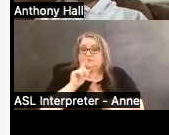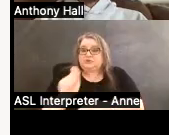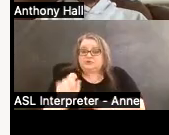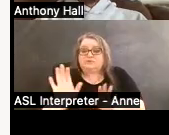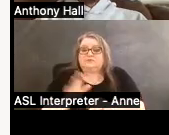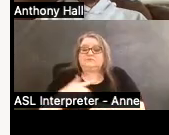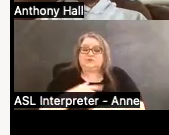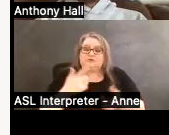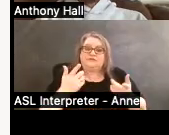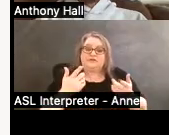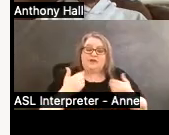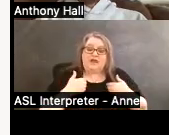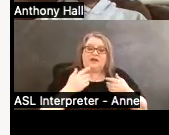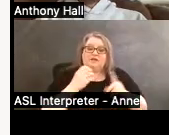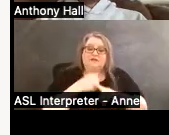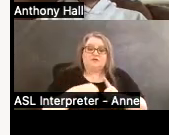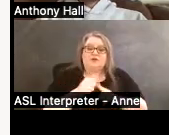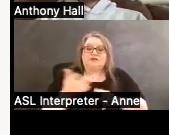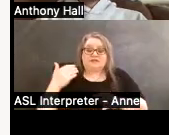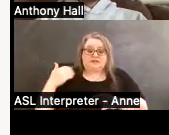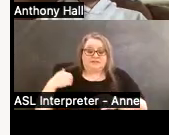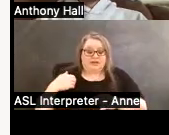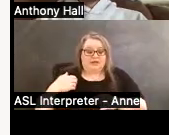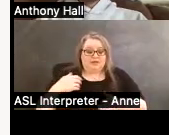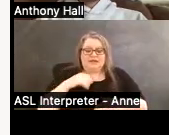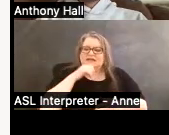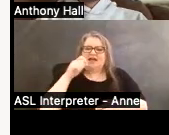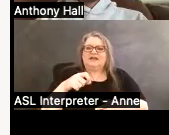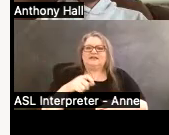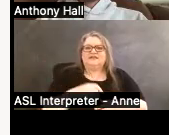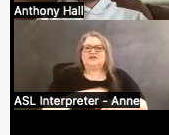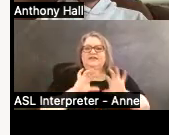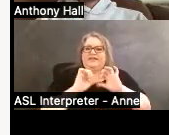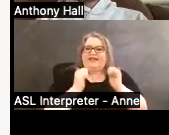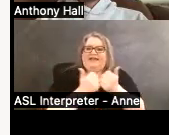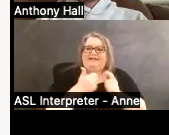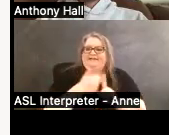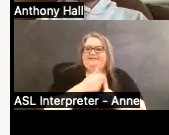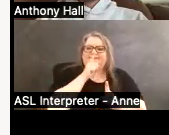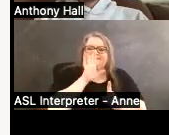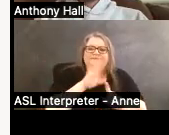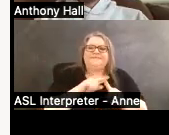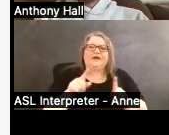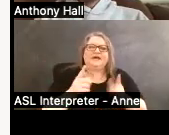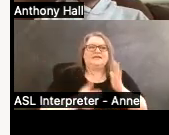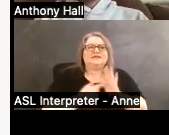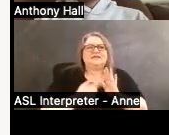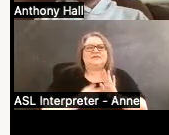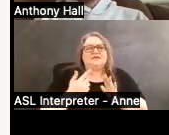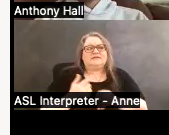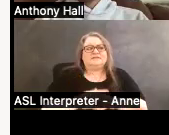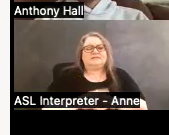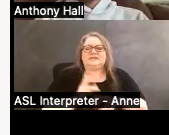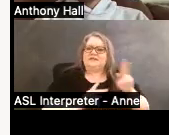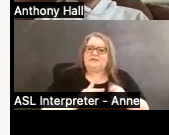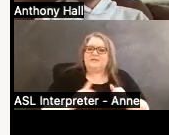where and it's not necessarily the agencies themselves, but it's sometimes the people, sometimes it's the first